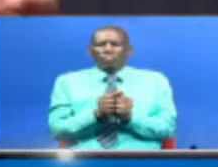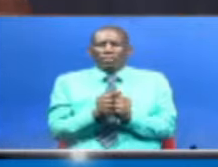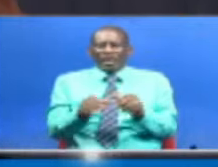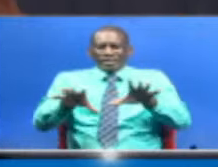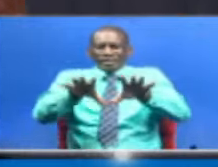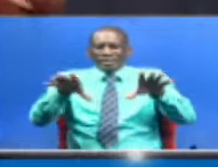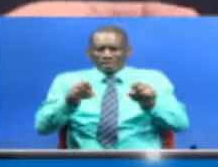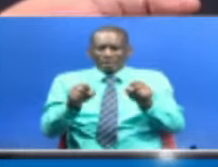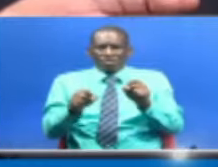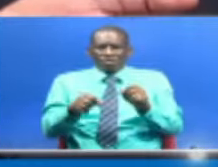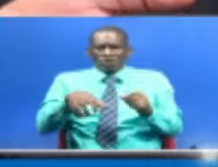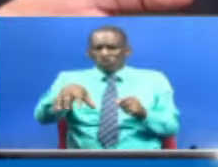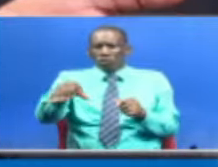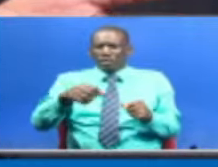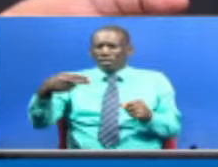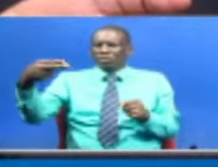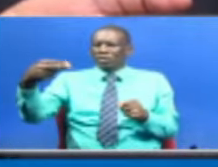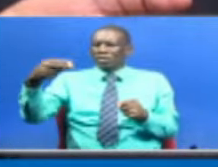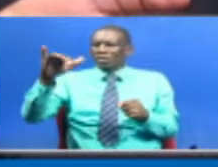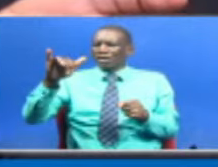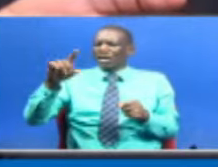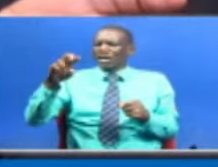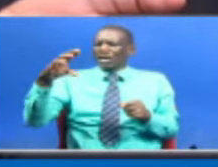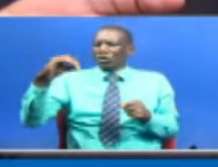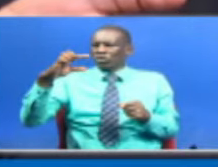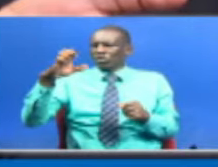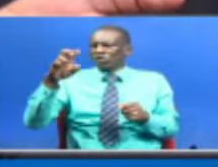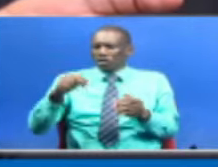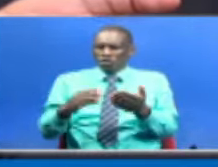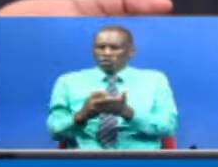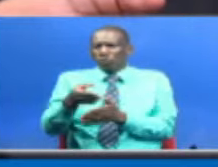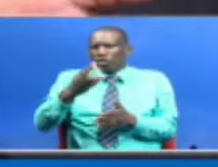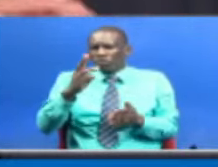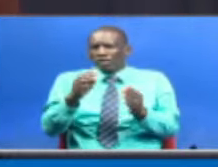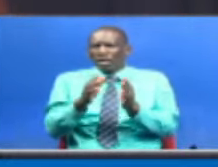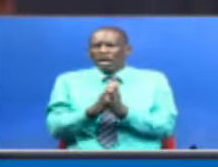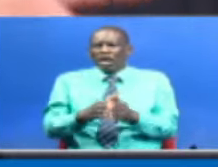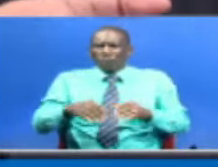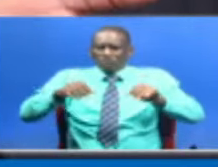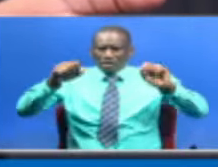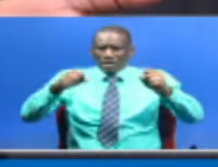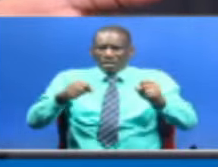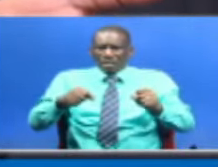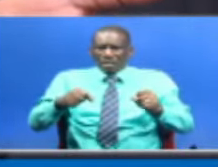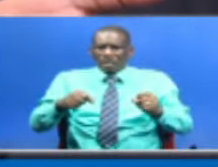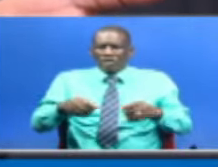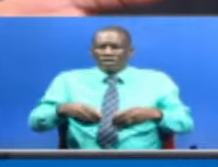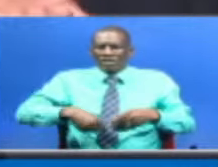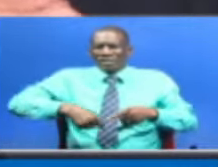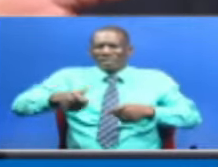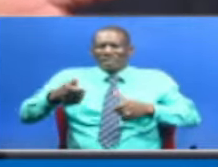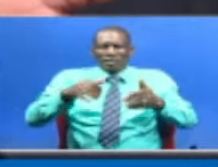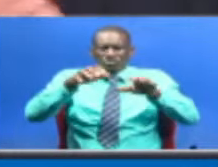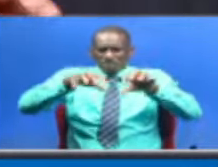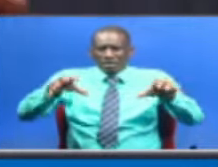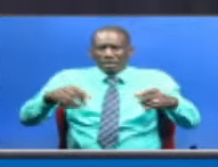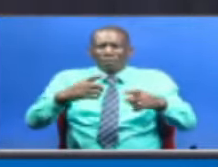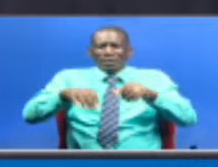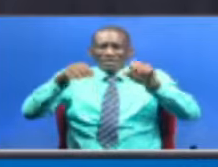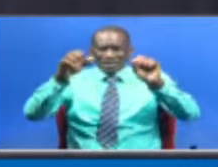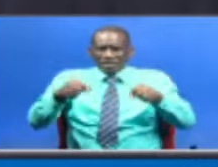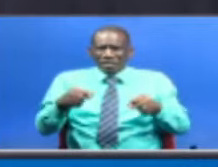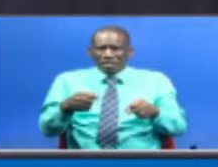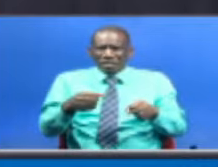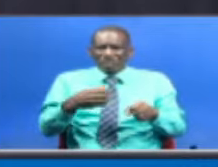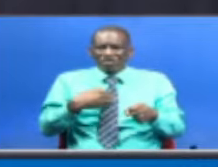systems to transport hydrogen through the waters and be able to take it to market. But yes, there's so much